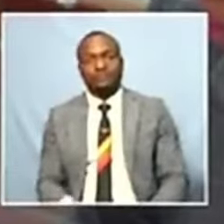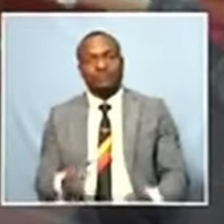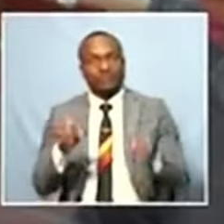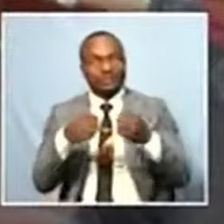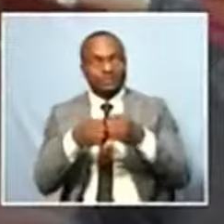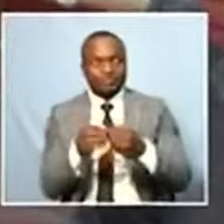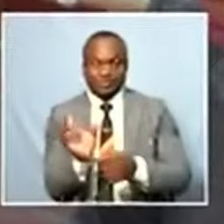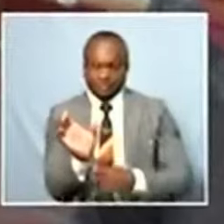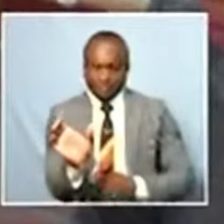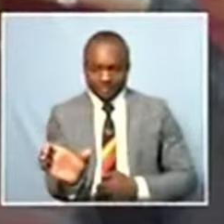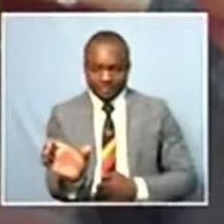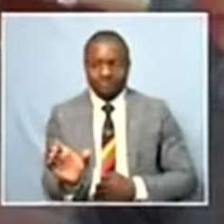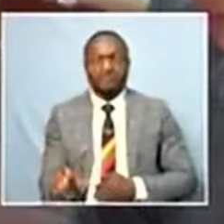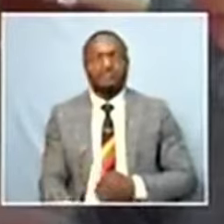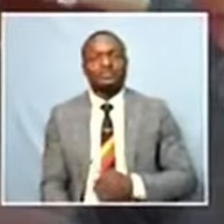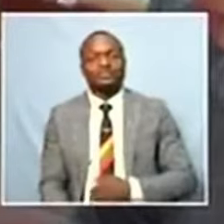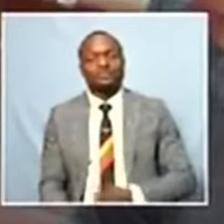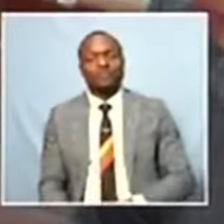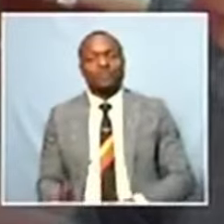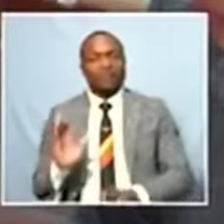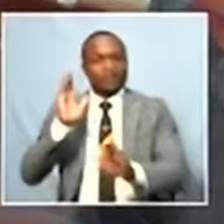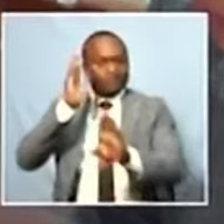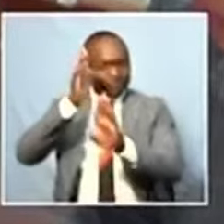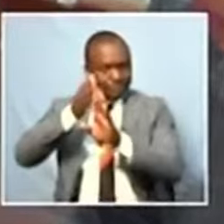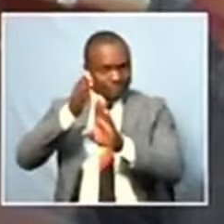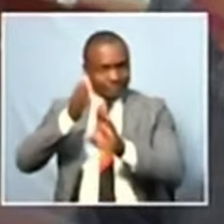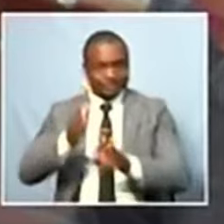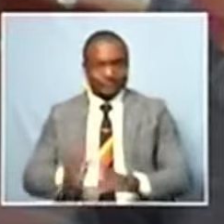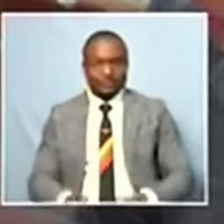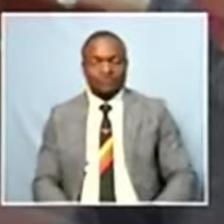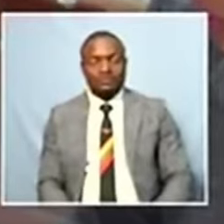sector. On the specific